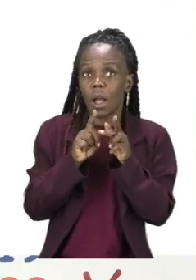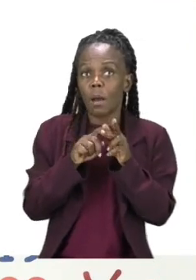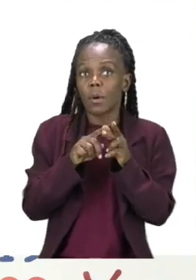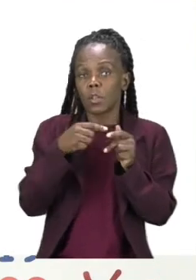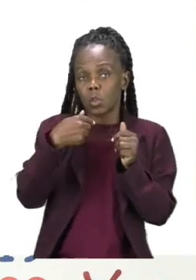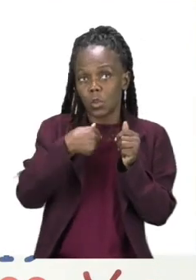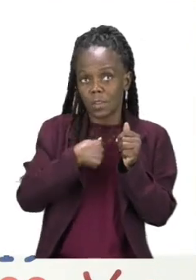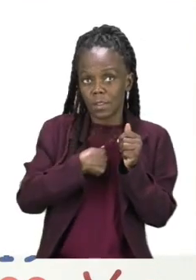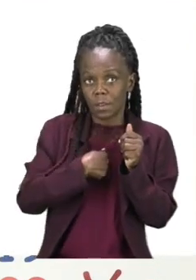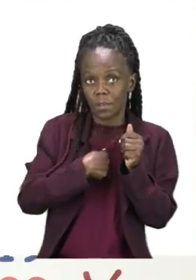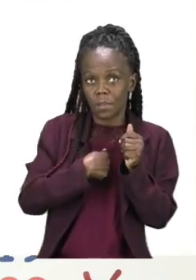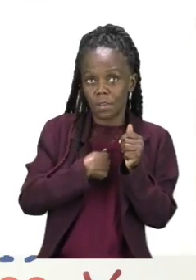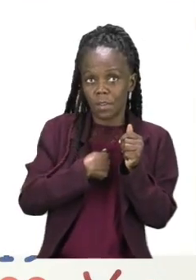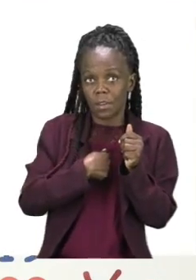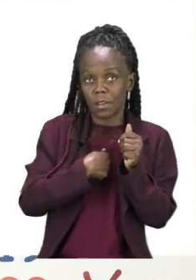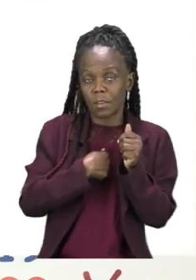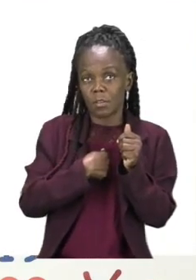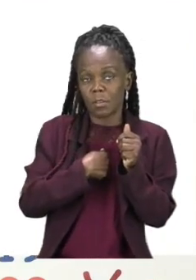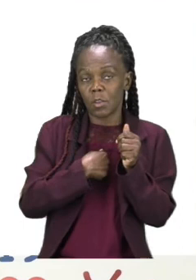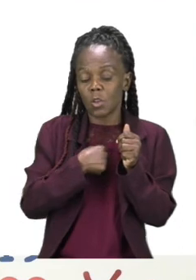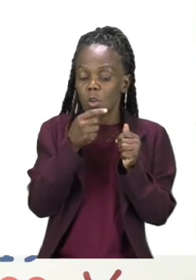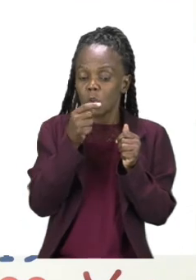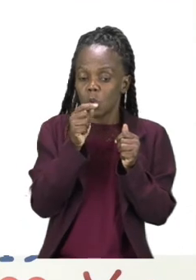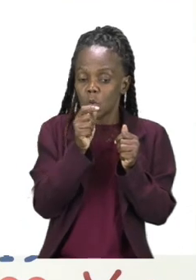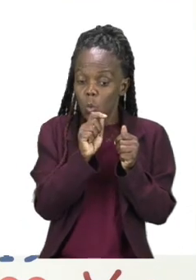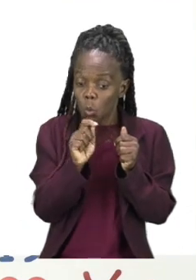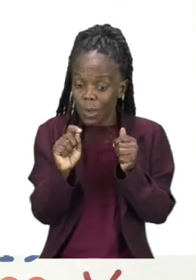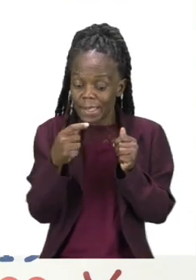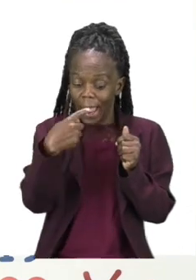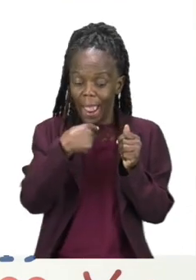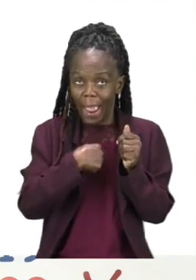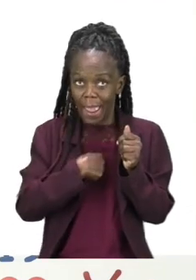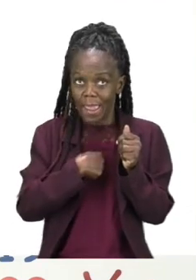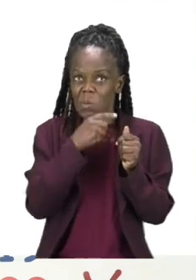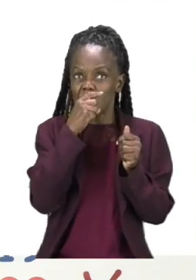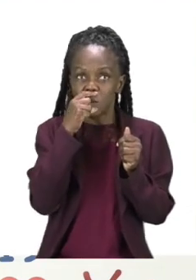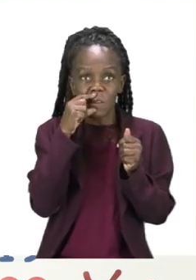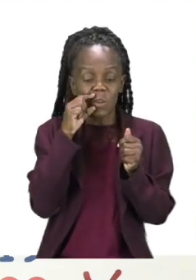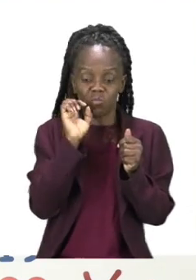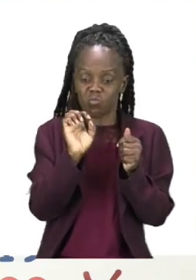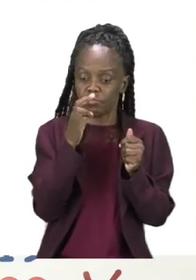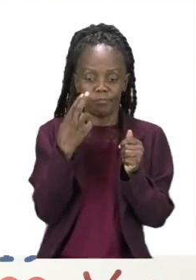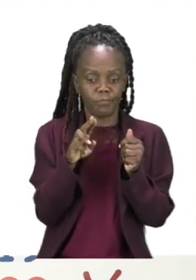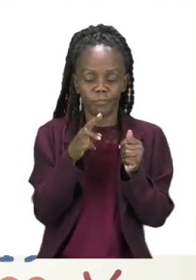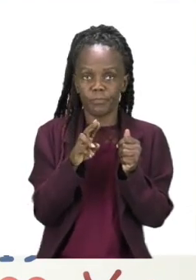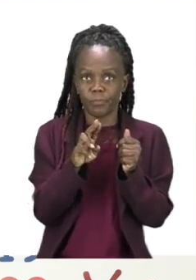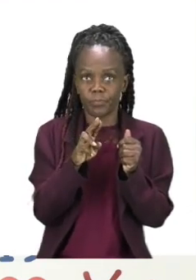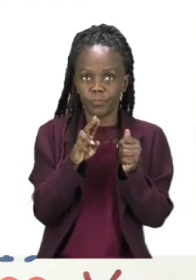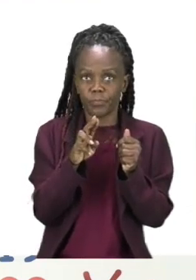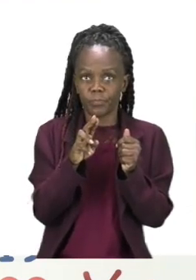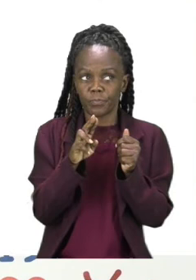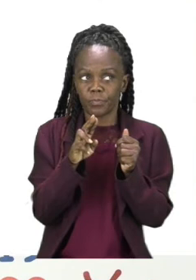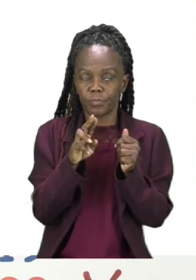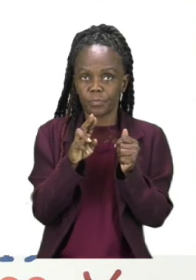we replace the noun, your name, with the word I. So when we're talking about